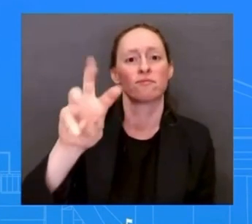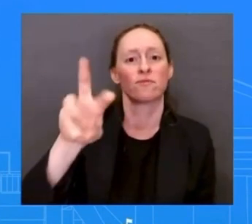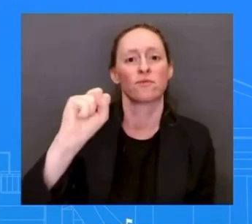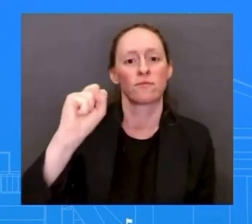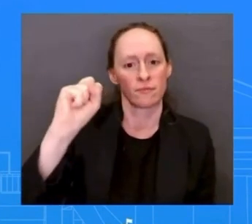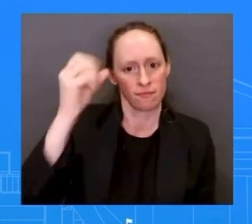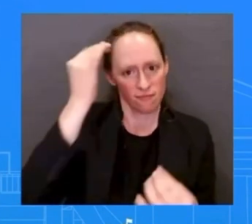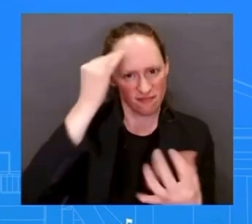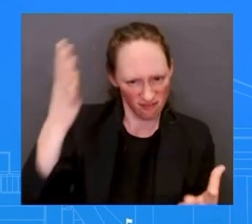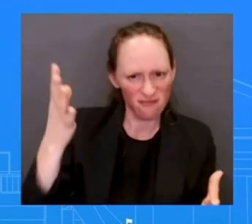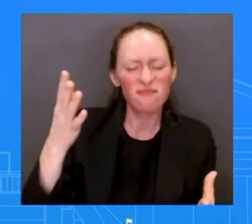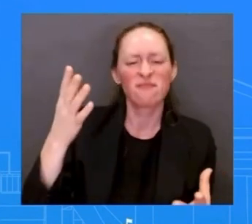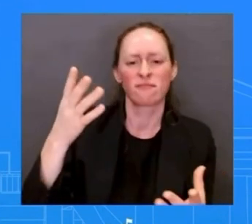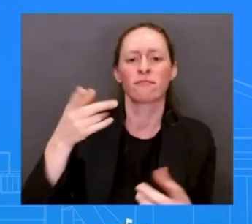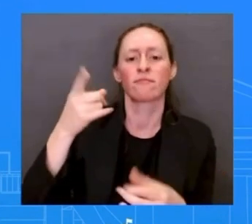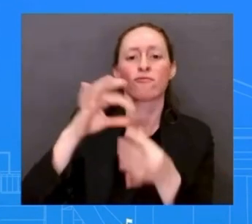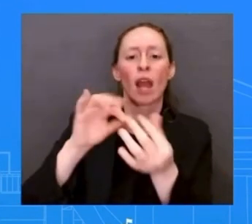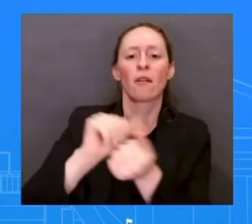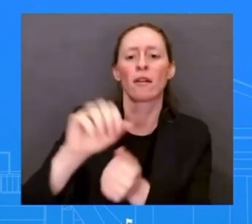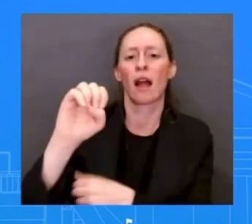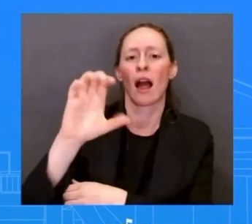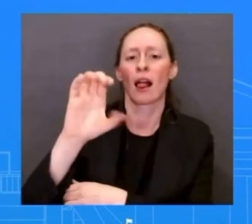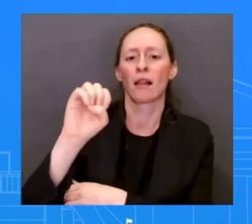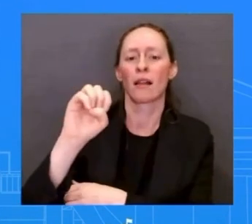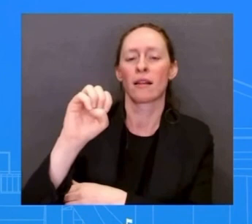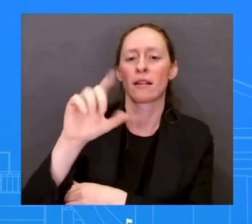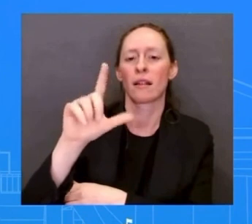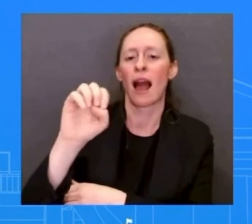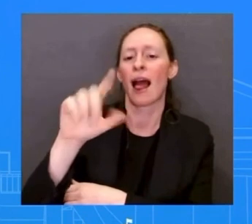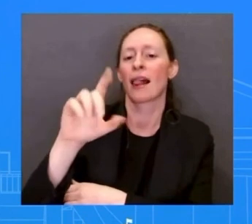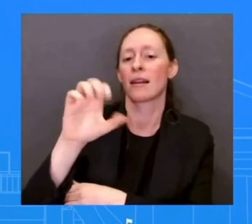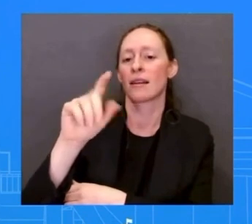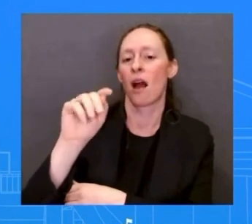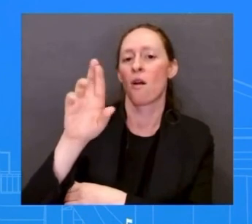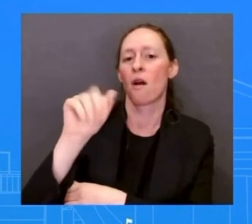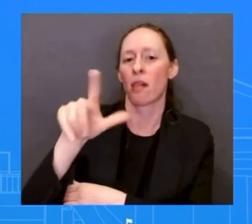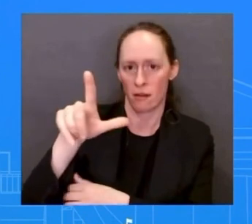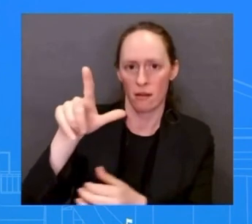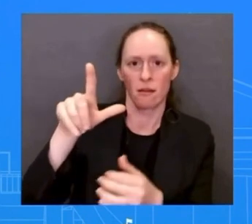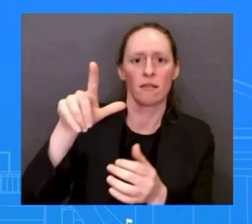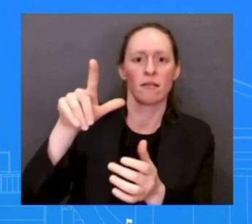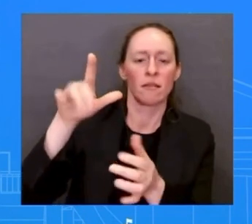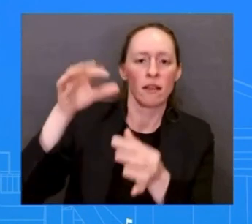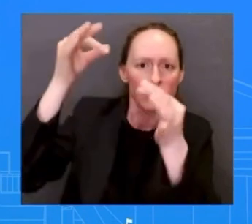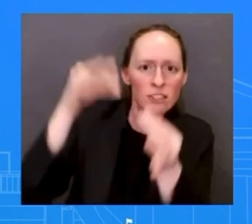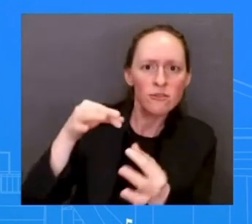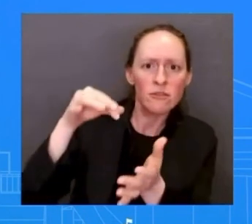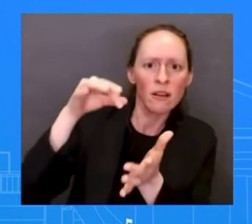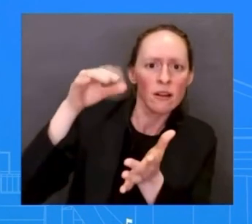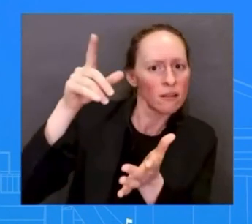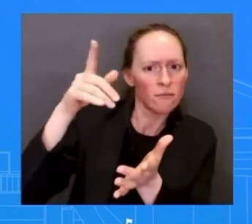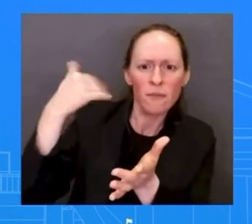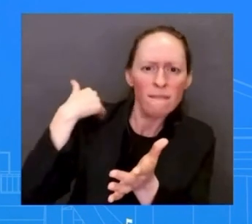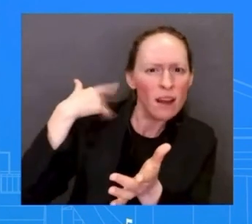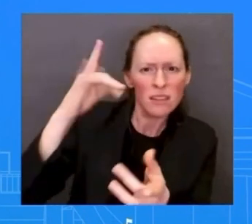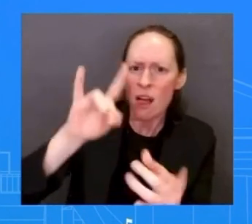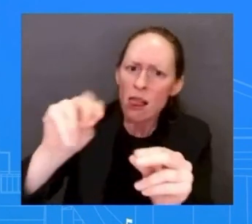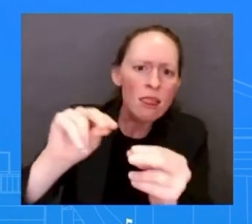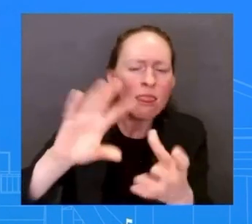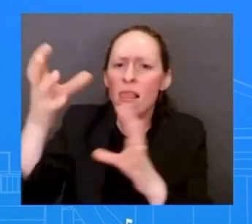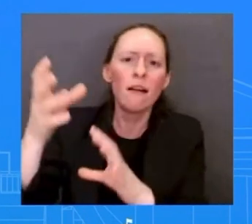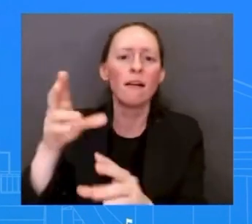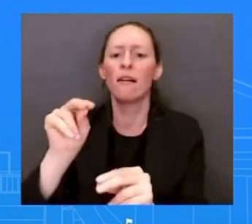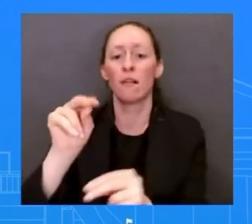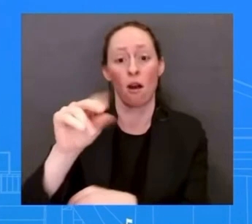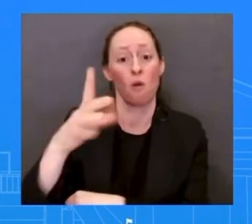running for office for 8 years because of his election fraud claim. Wonder if you guys